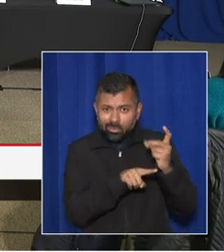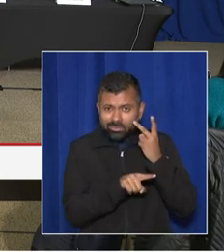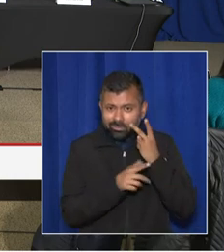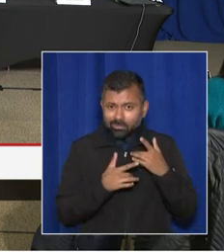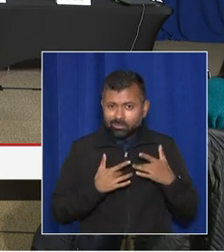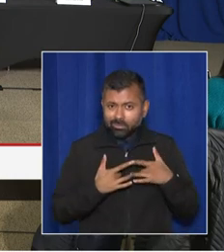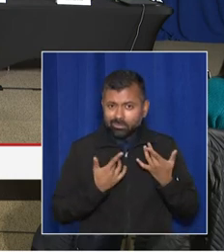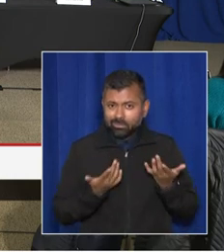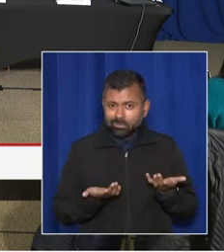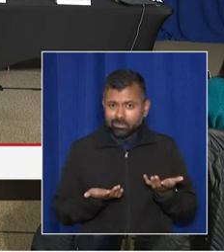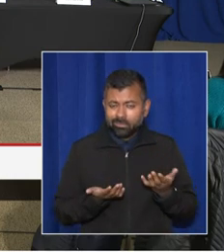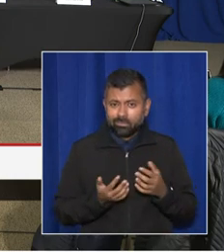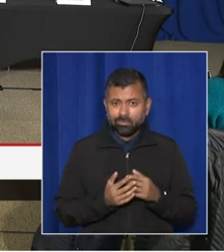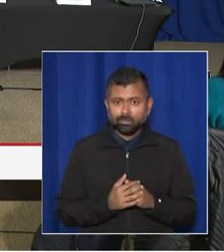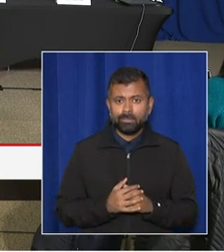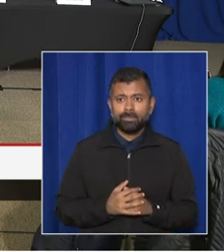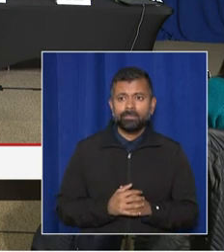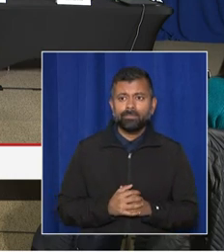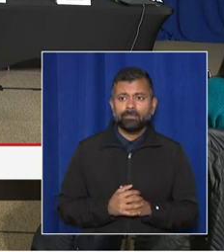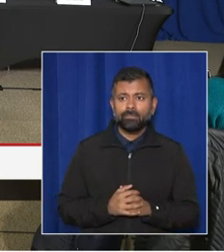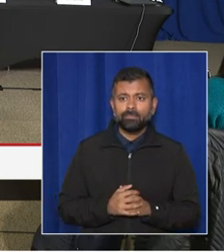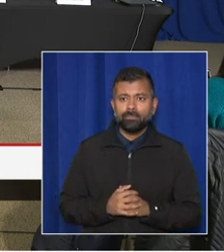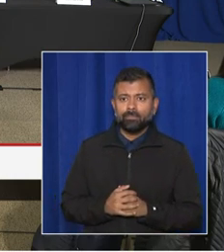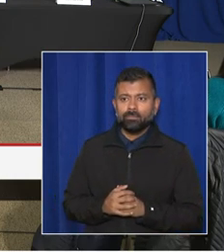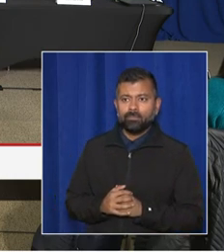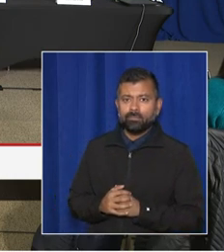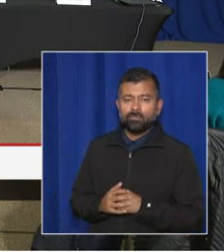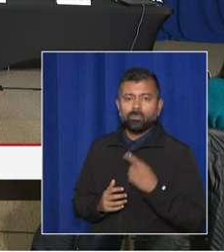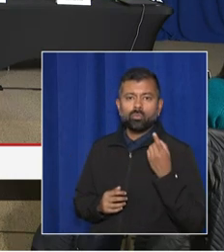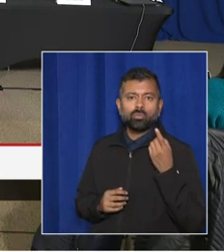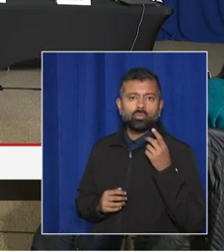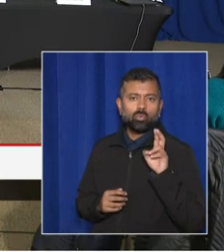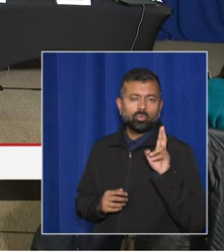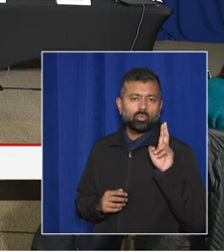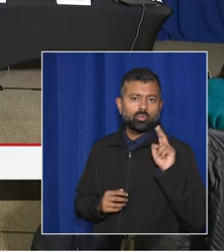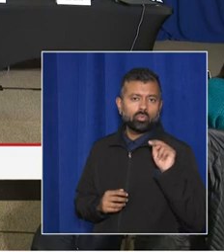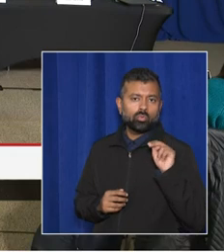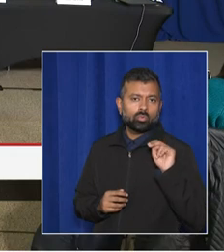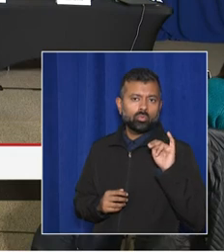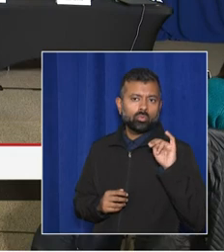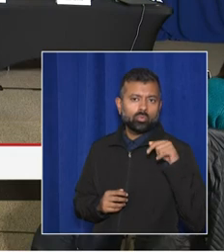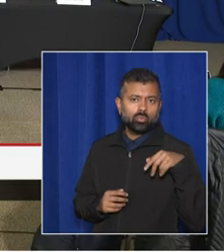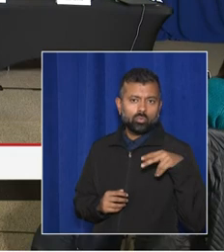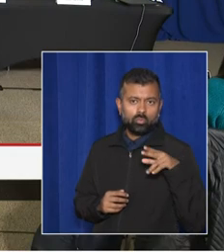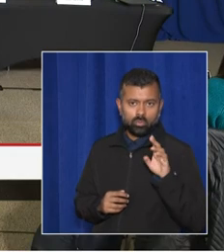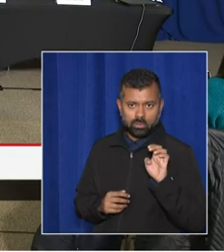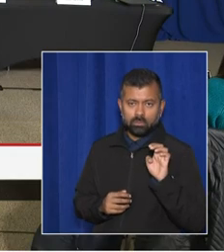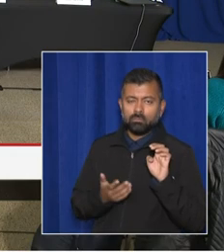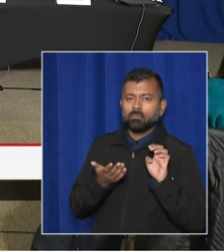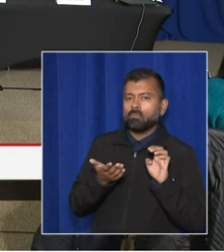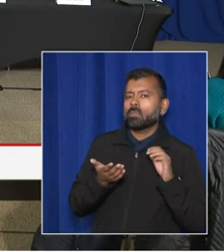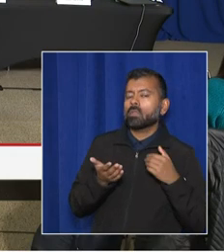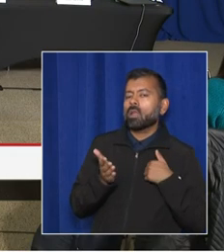So we do have a standard 21-day review. However, we aim to complete that review much faster than